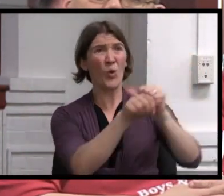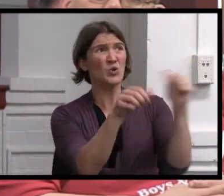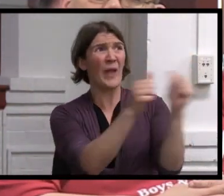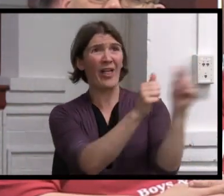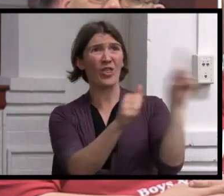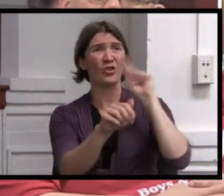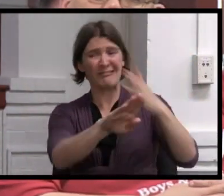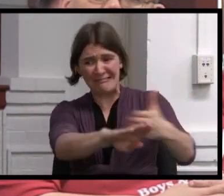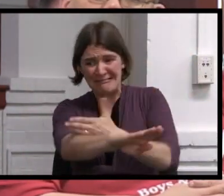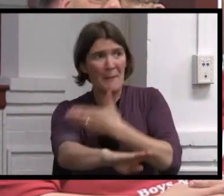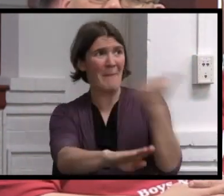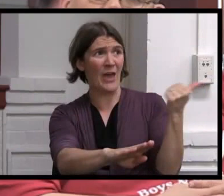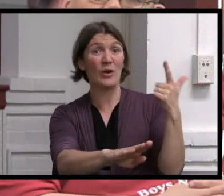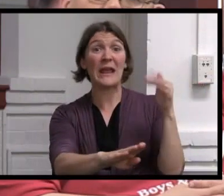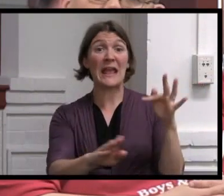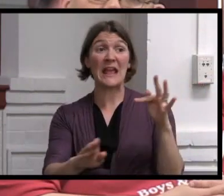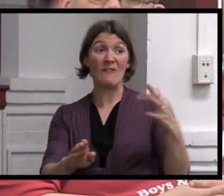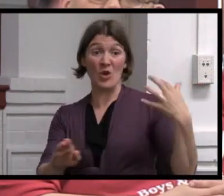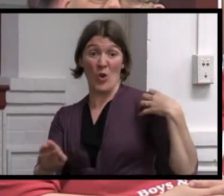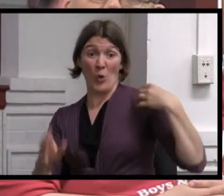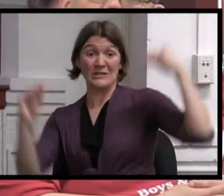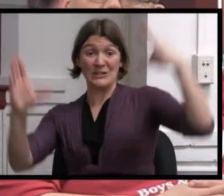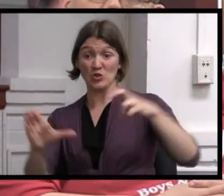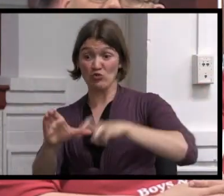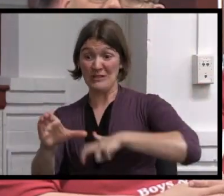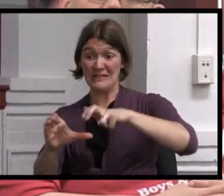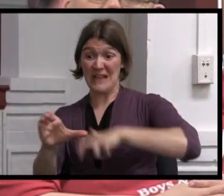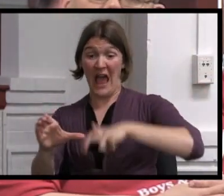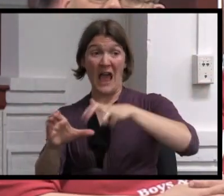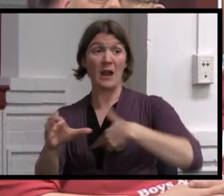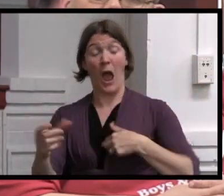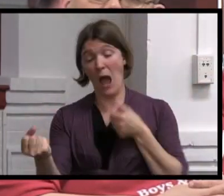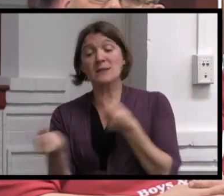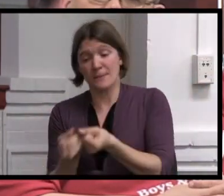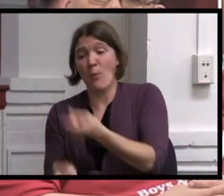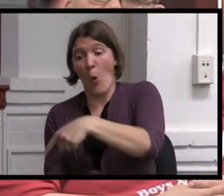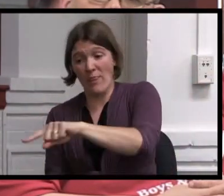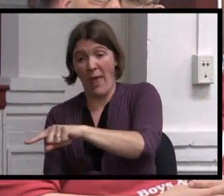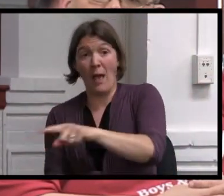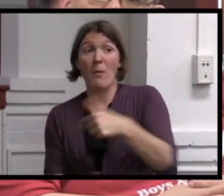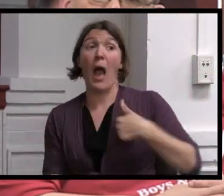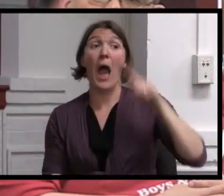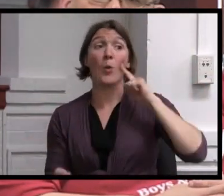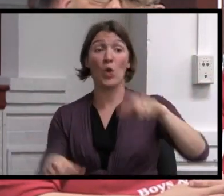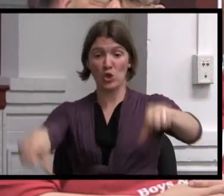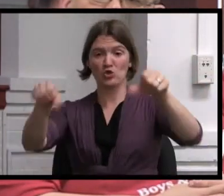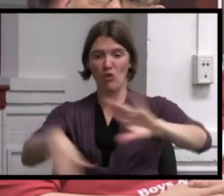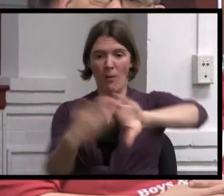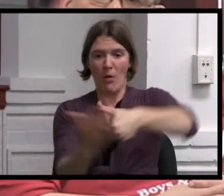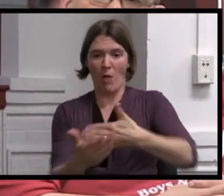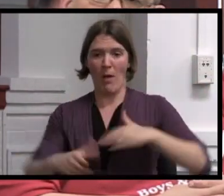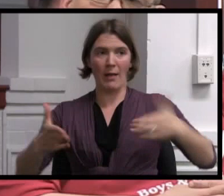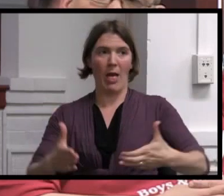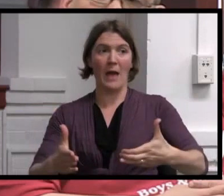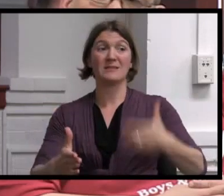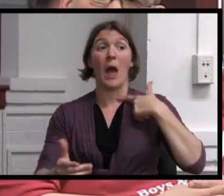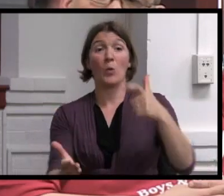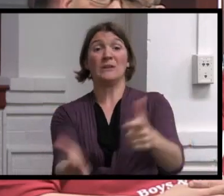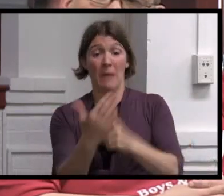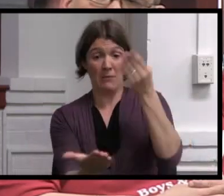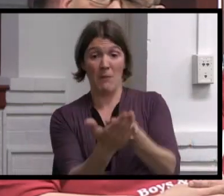constructive future. If our coaches resign, we will stand in solidarity and withdraw from all classes and demand a